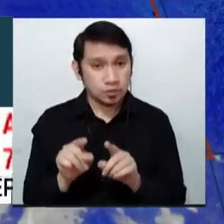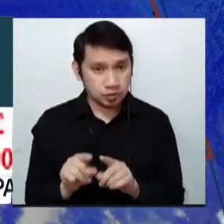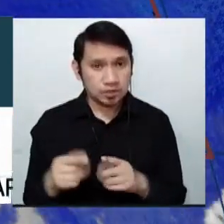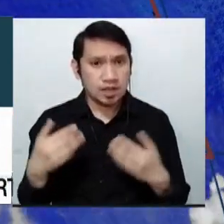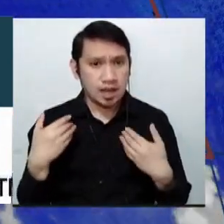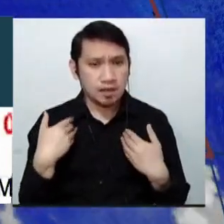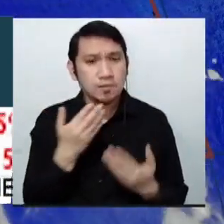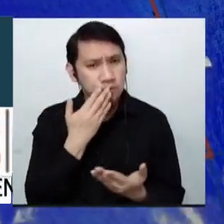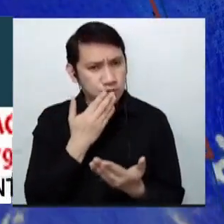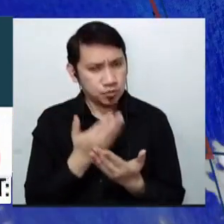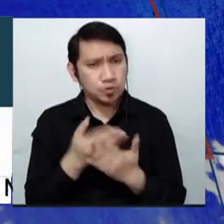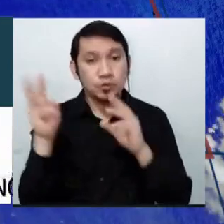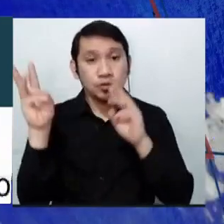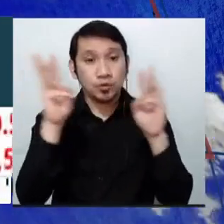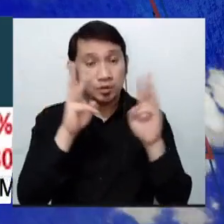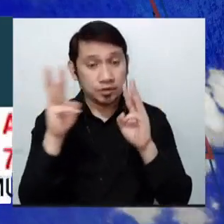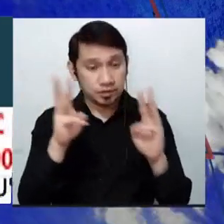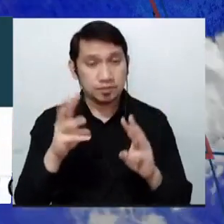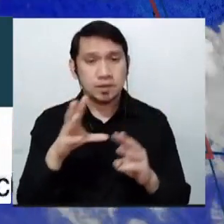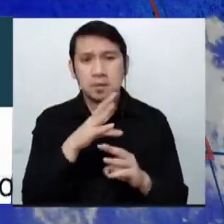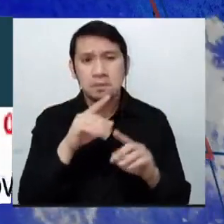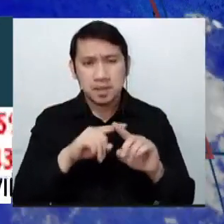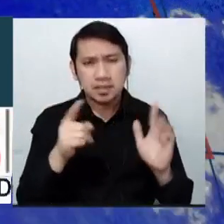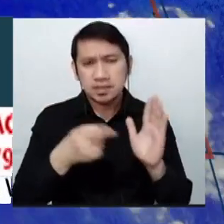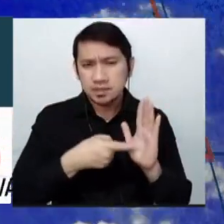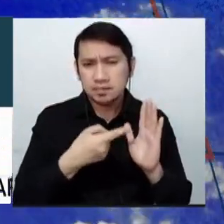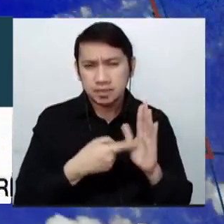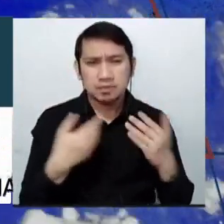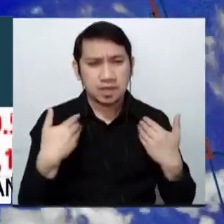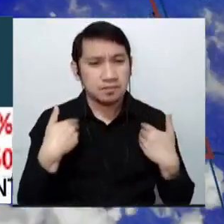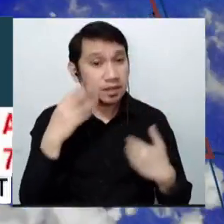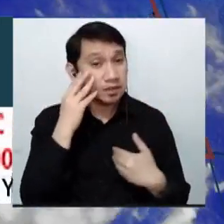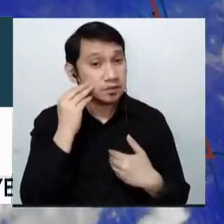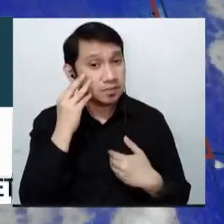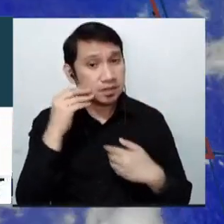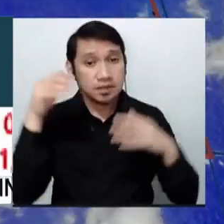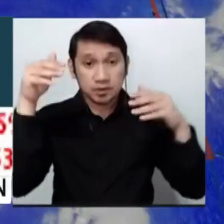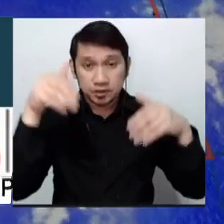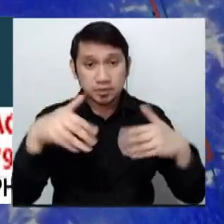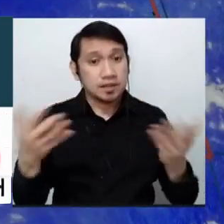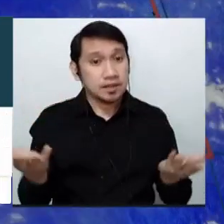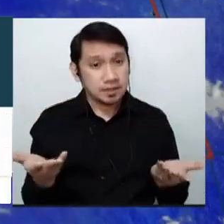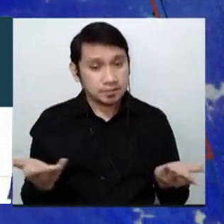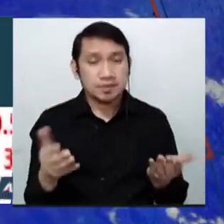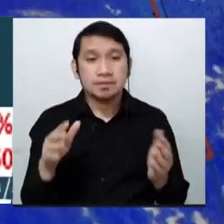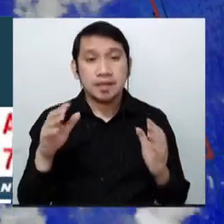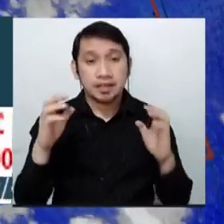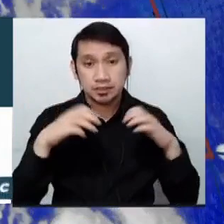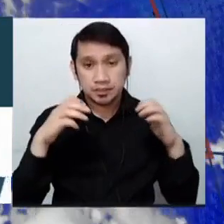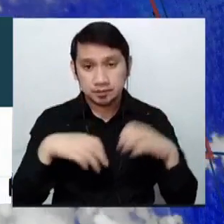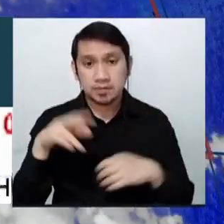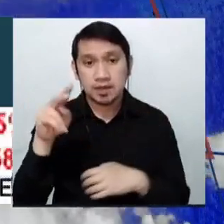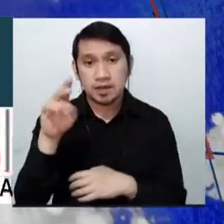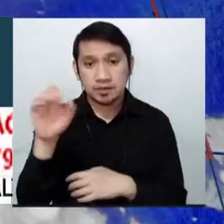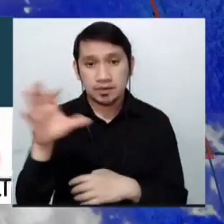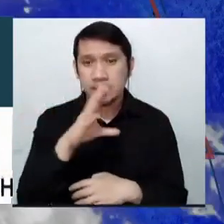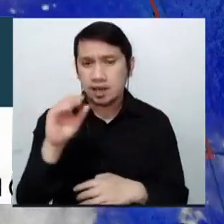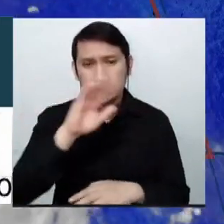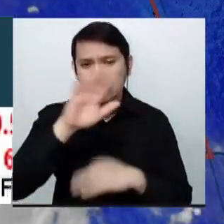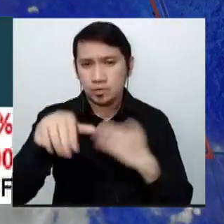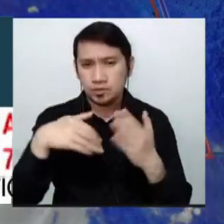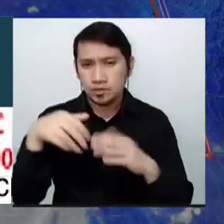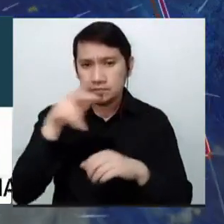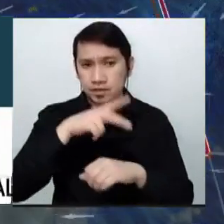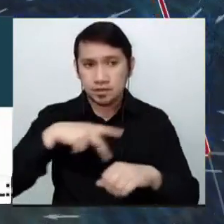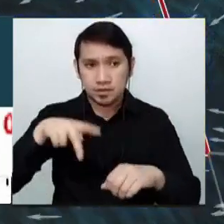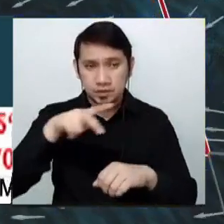weather condition, aside from some isolated rain showers or thunderstorm, is expected here in Metro Manila and the rest of the country. The